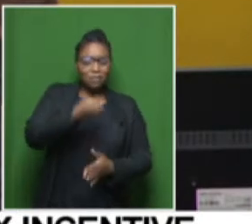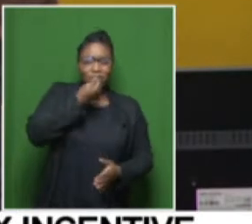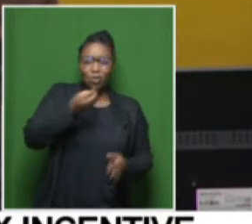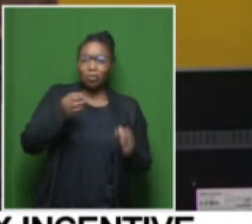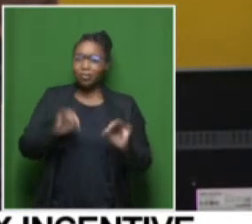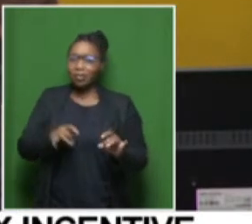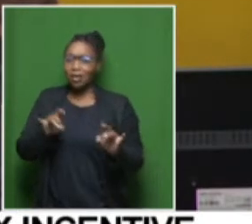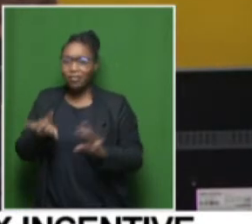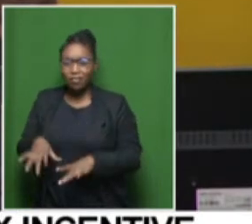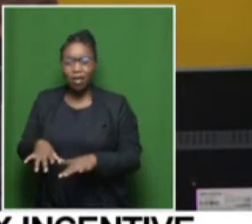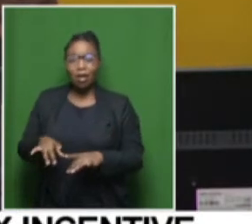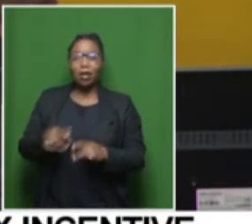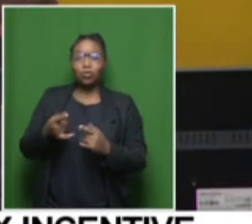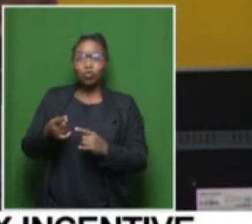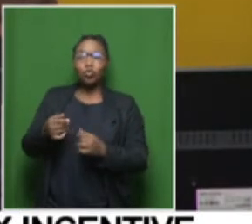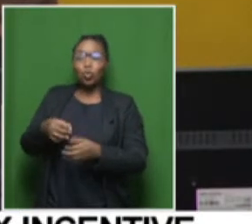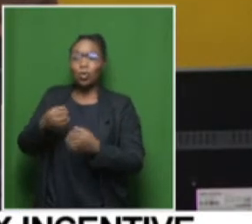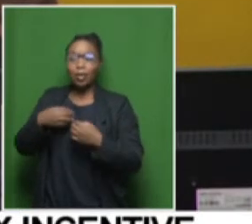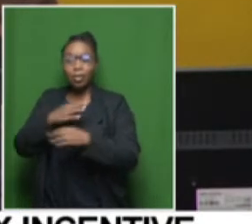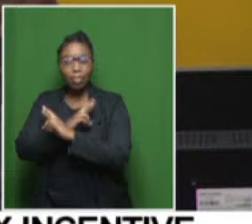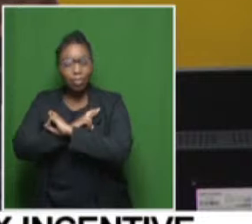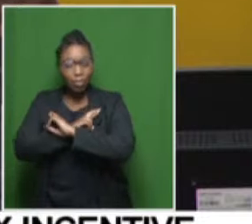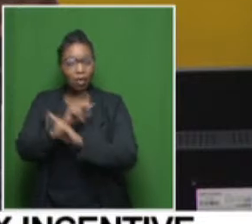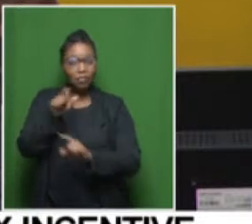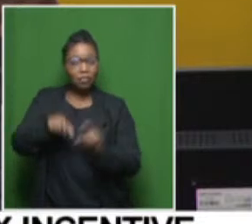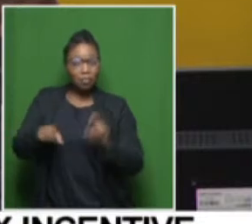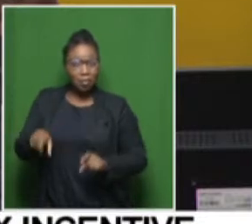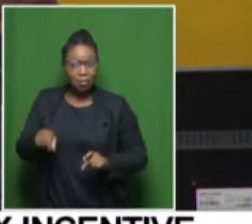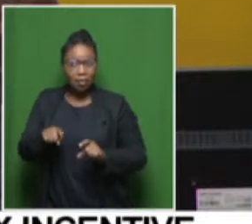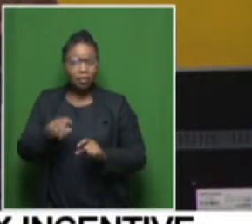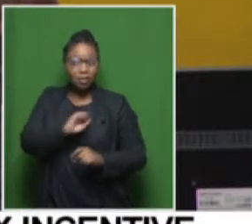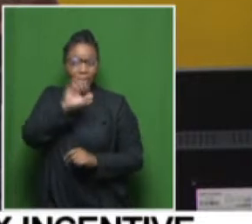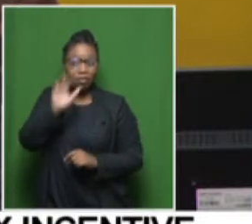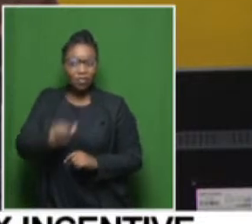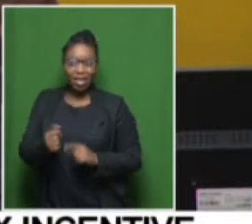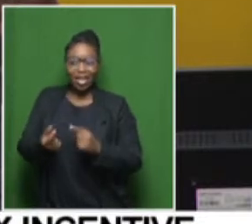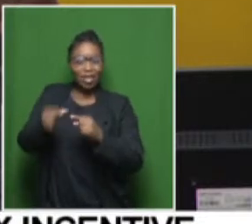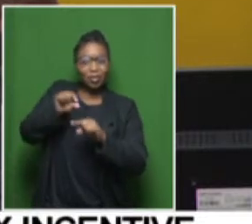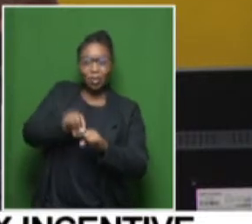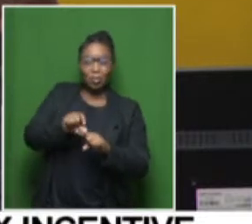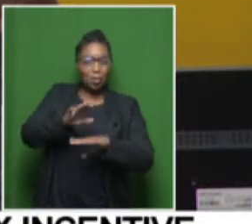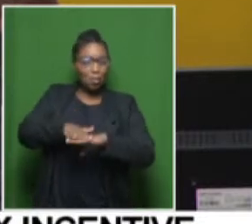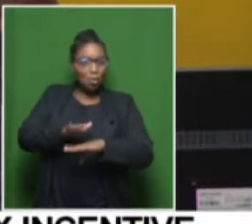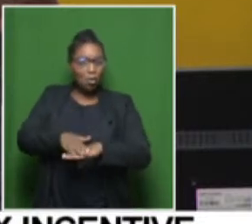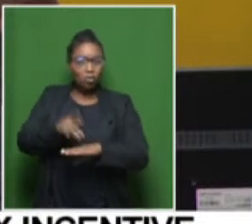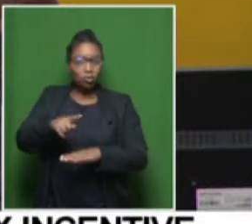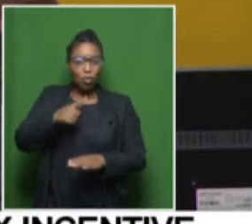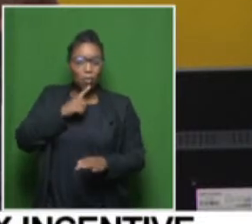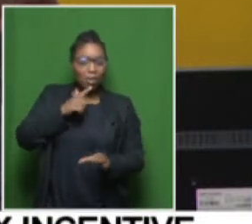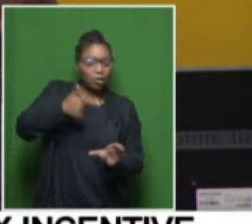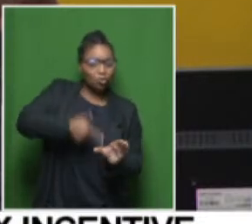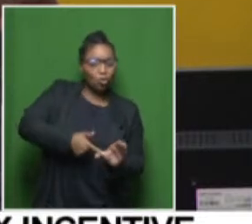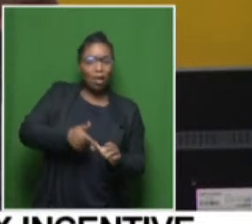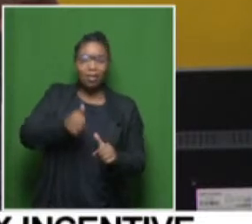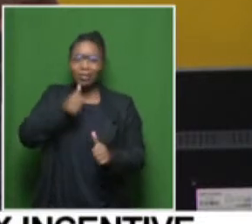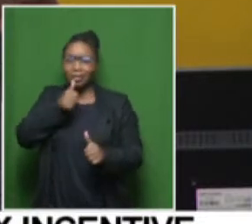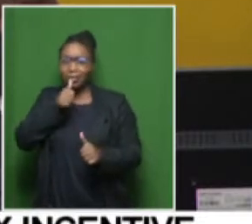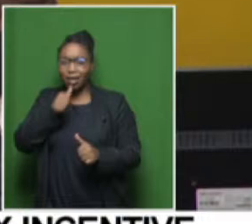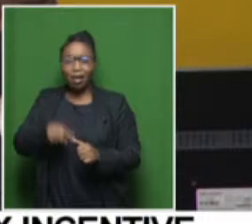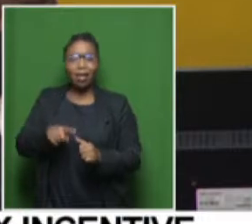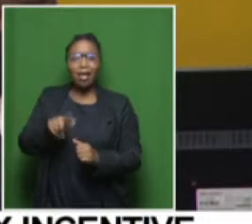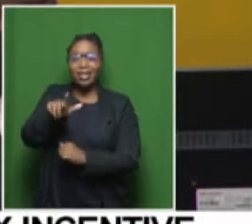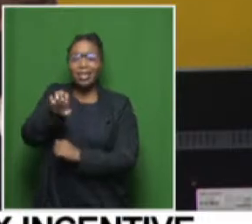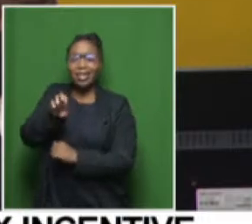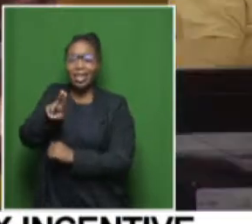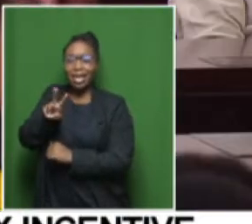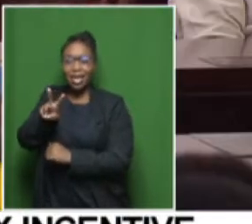no increases will be made to this general fuel levy and petrol diesel for the 2023. This